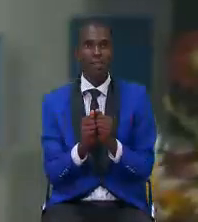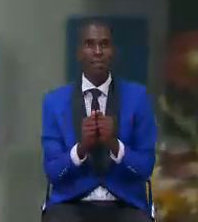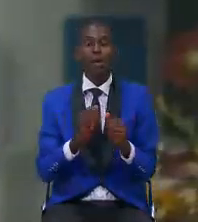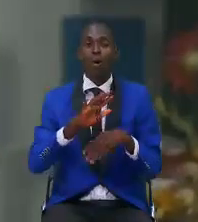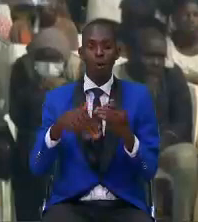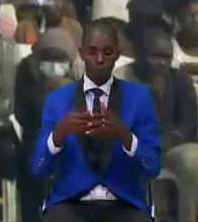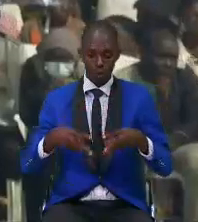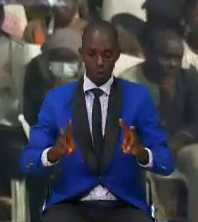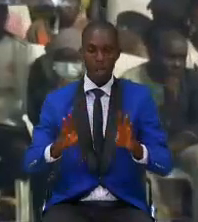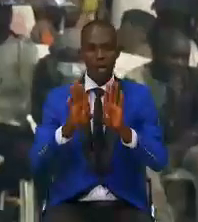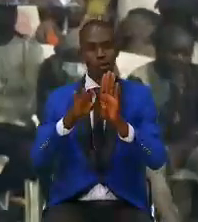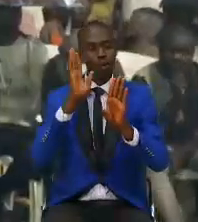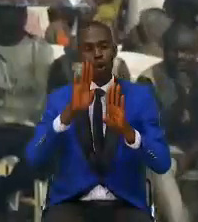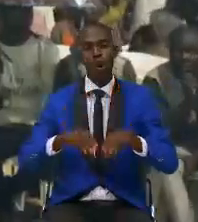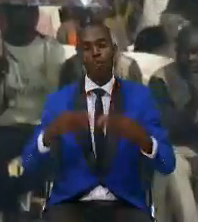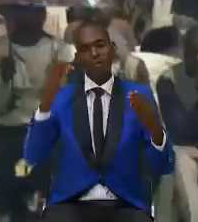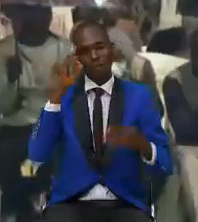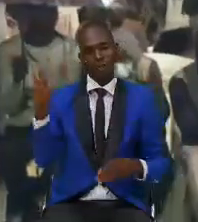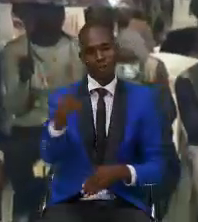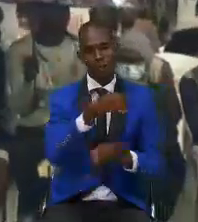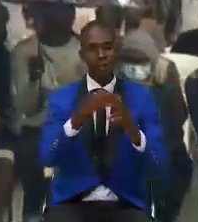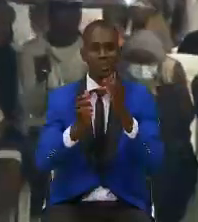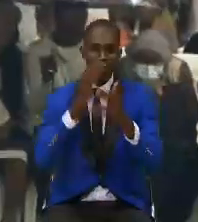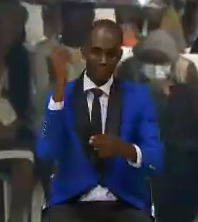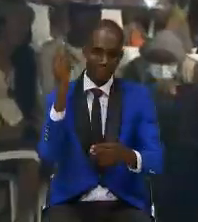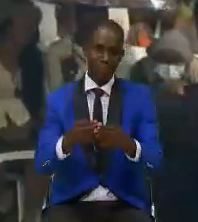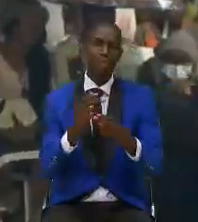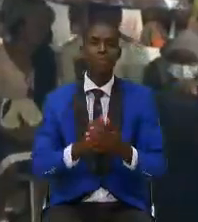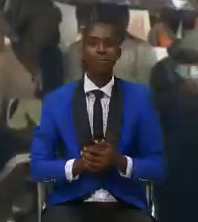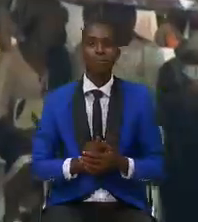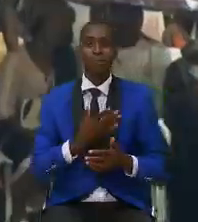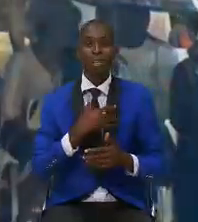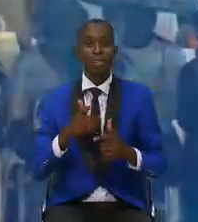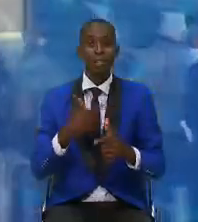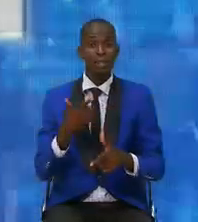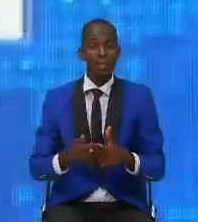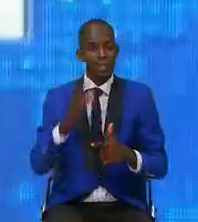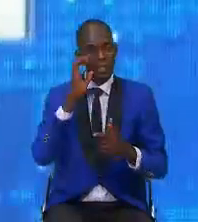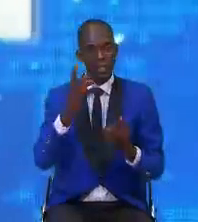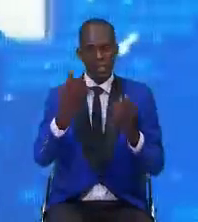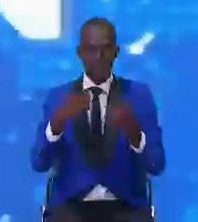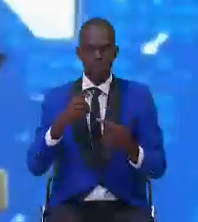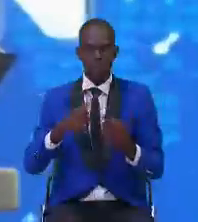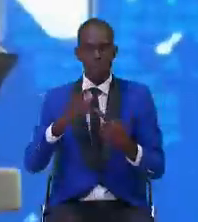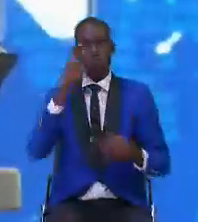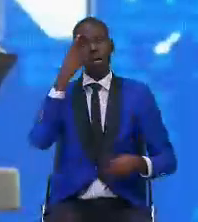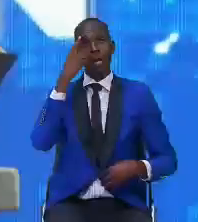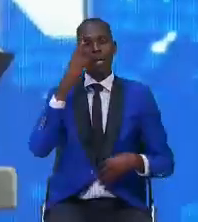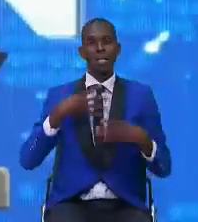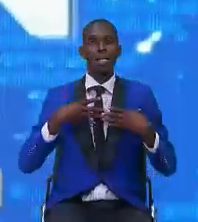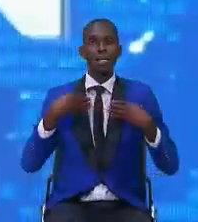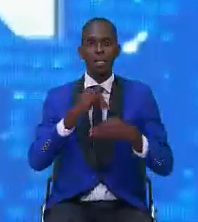for you in Jesus' name. And then he came to himself. Healing came